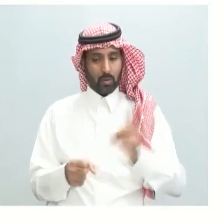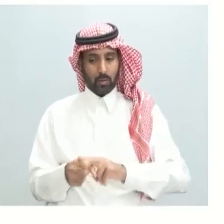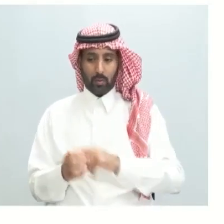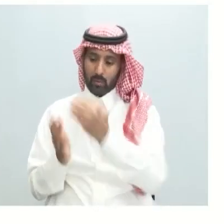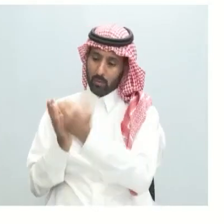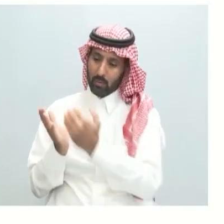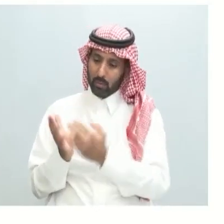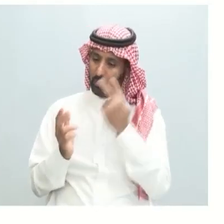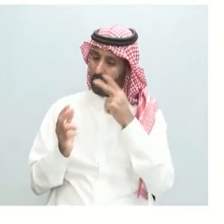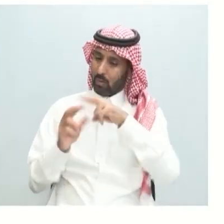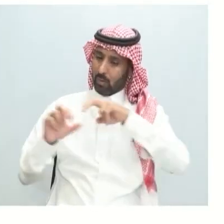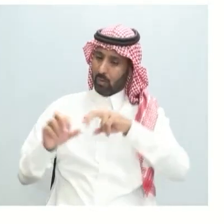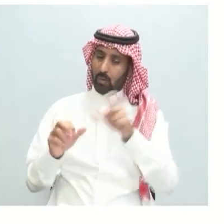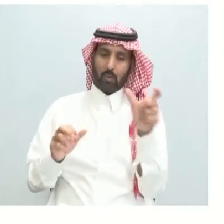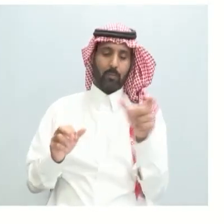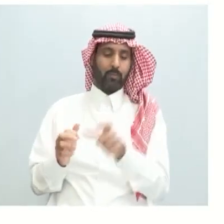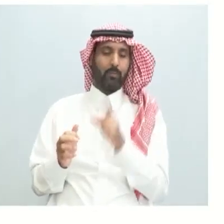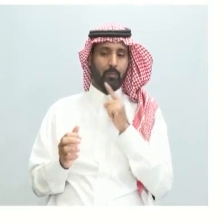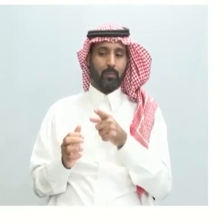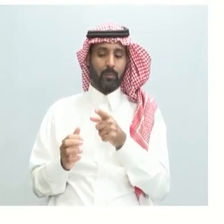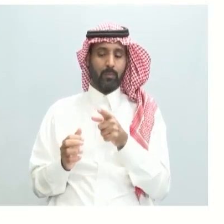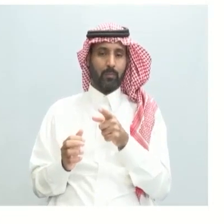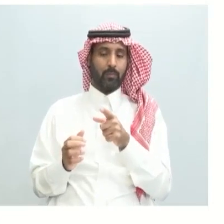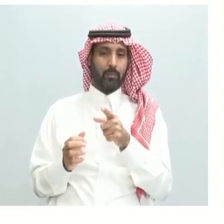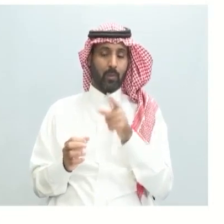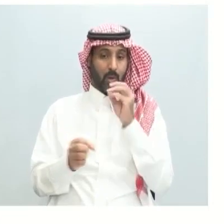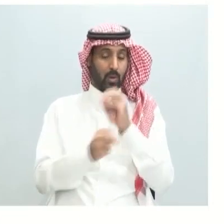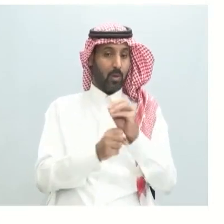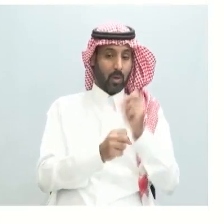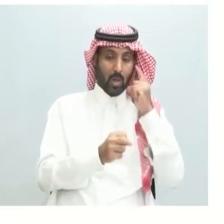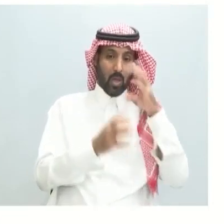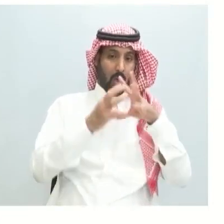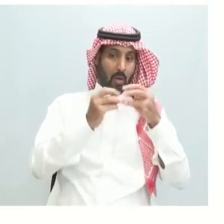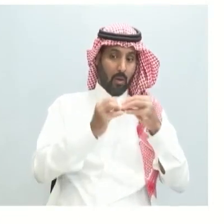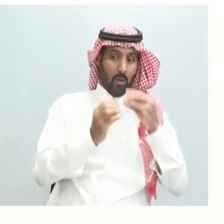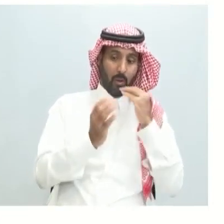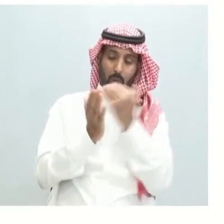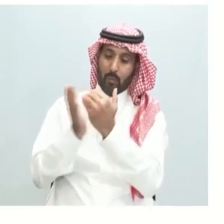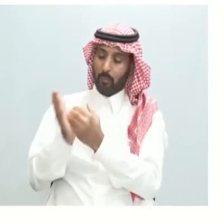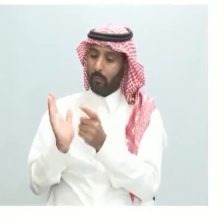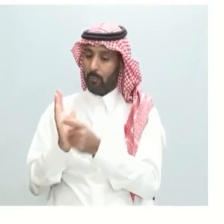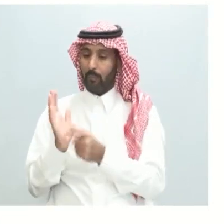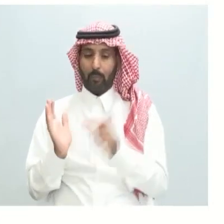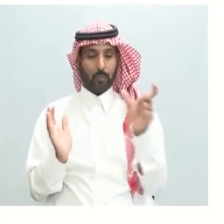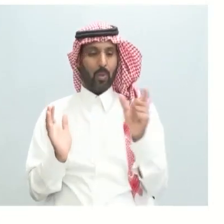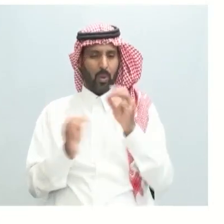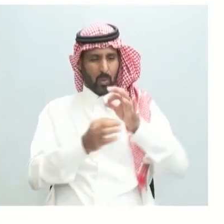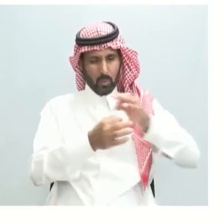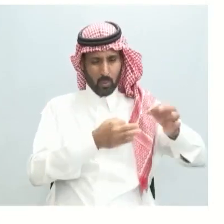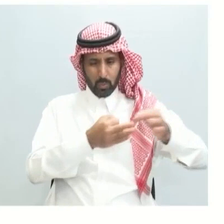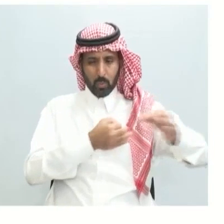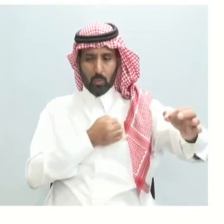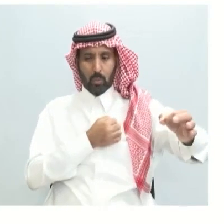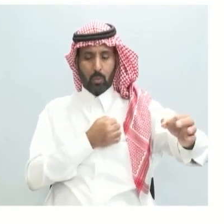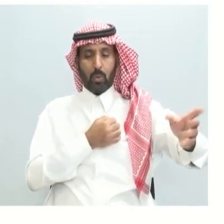and looking for words in the text that has or gives the meaning of these words. Again, far away,